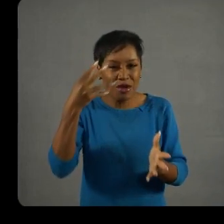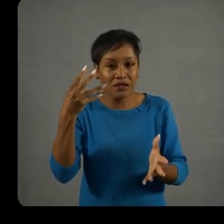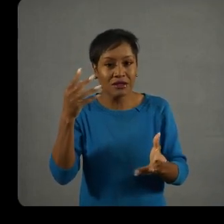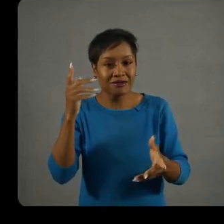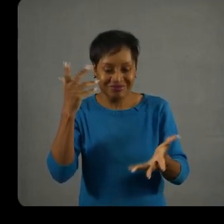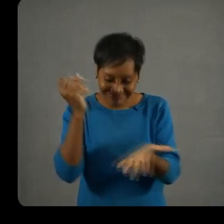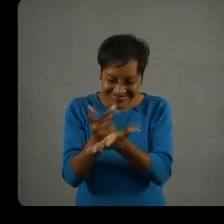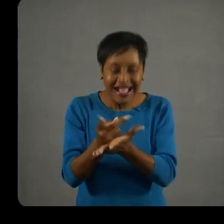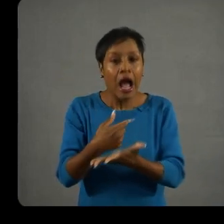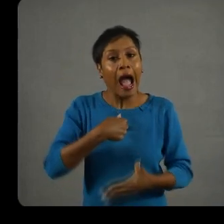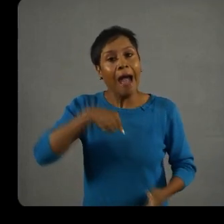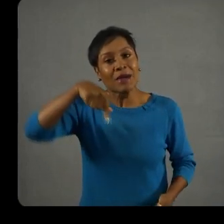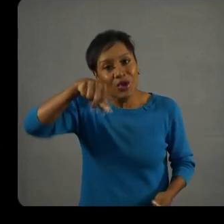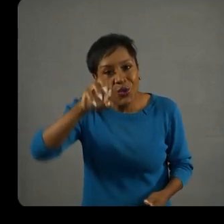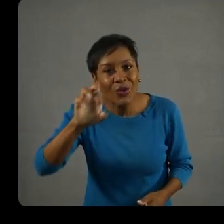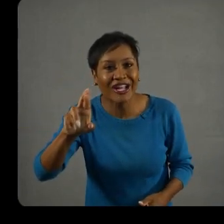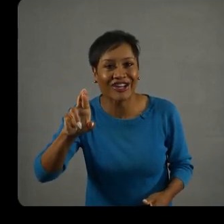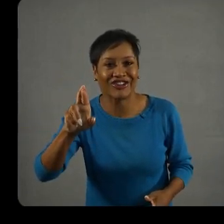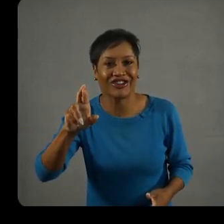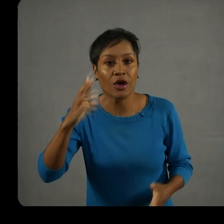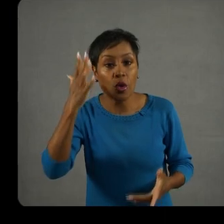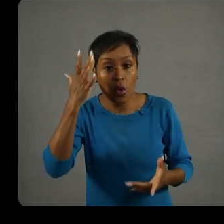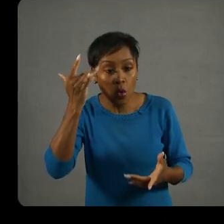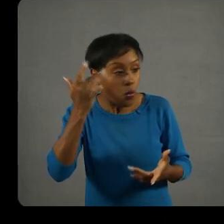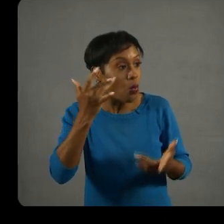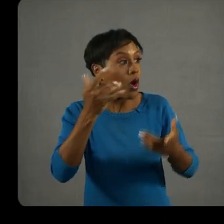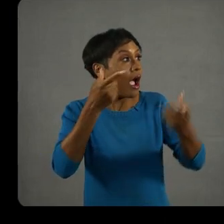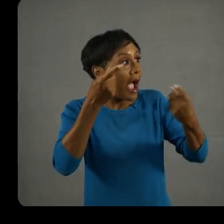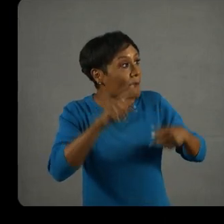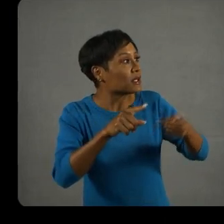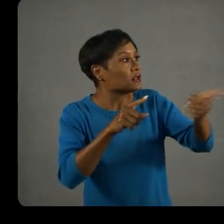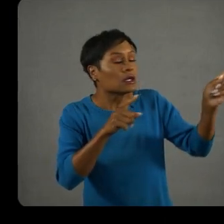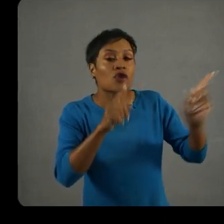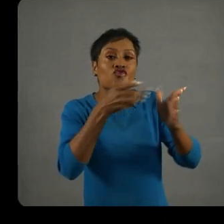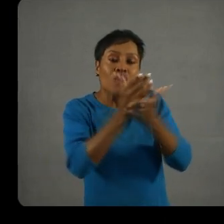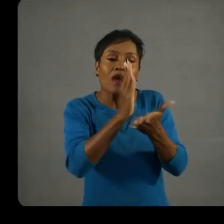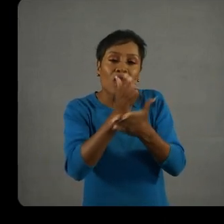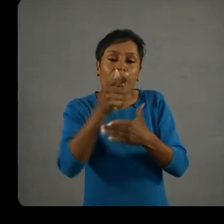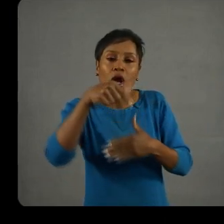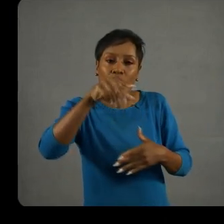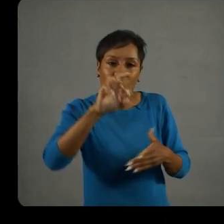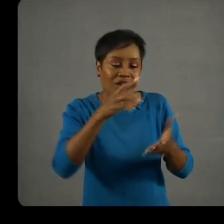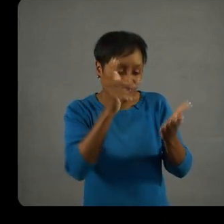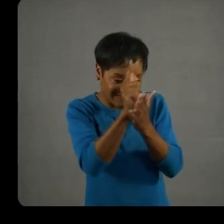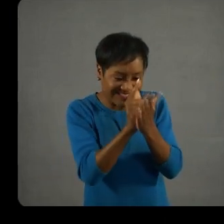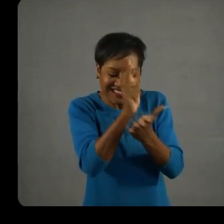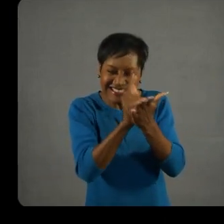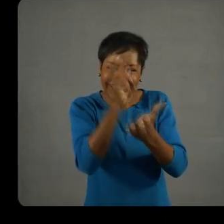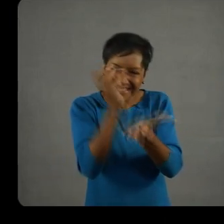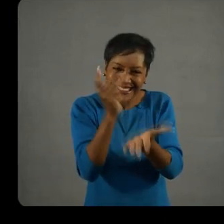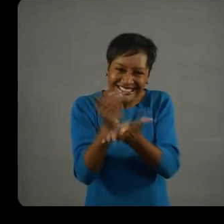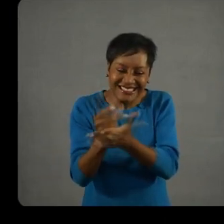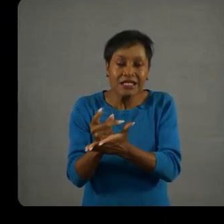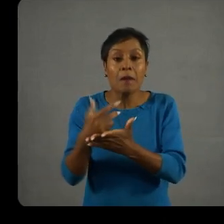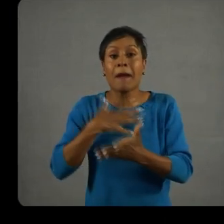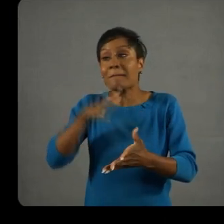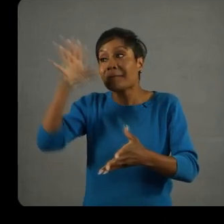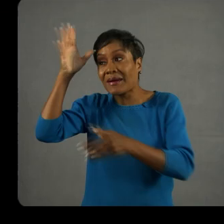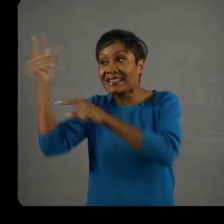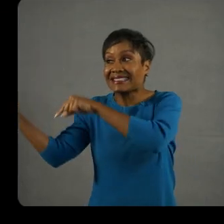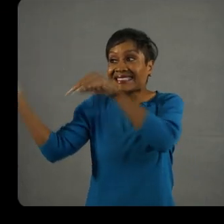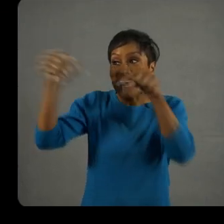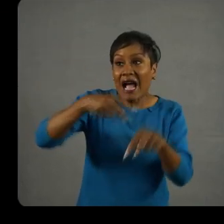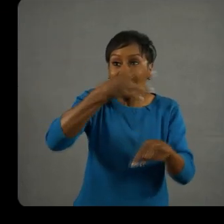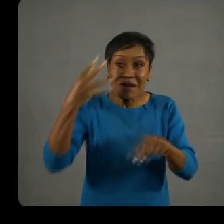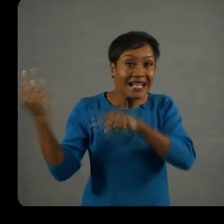queer because of all of the queer rights that I got, because my parents were able to come here as immigrants. All of